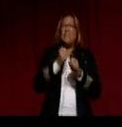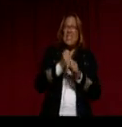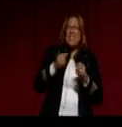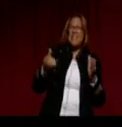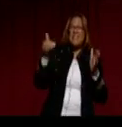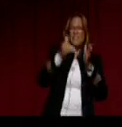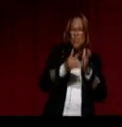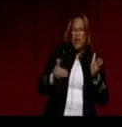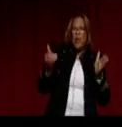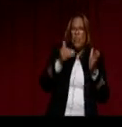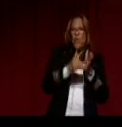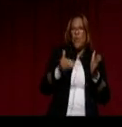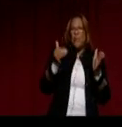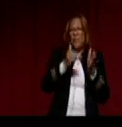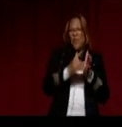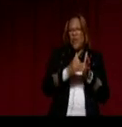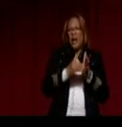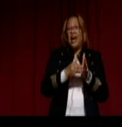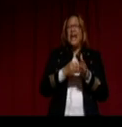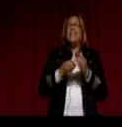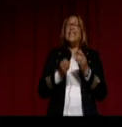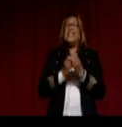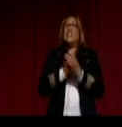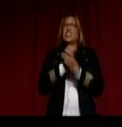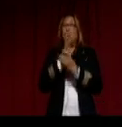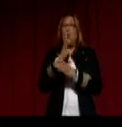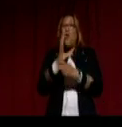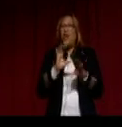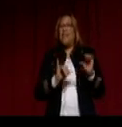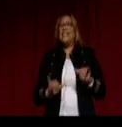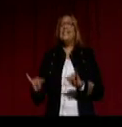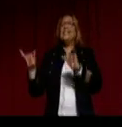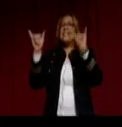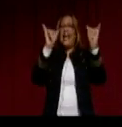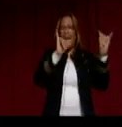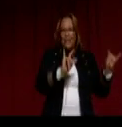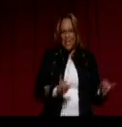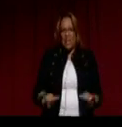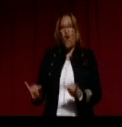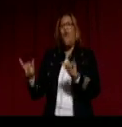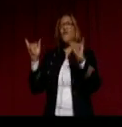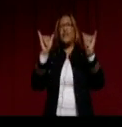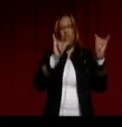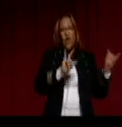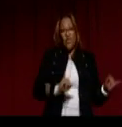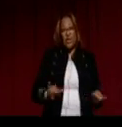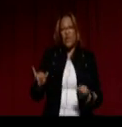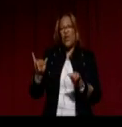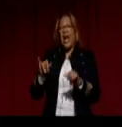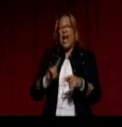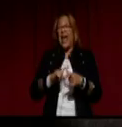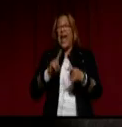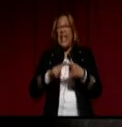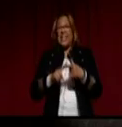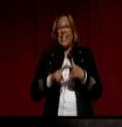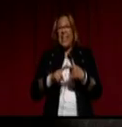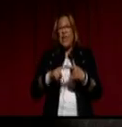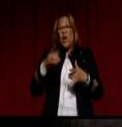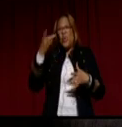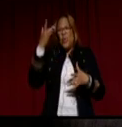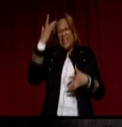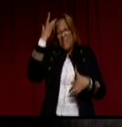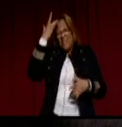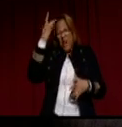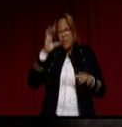that cell explodes with more virus particles that go and do the same thing over and over again. And then what these viruses